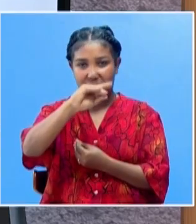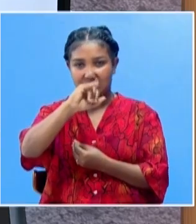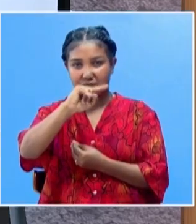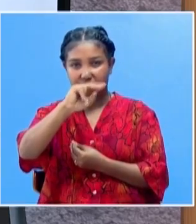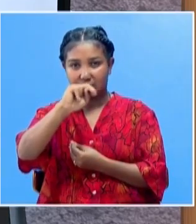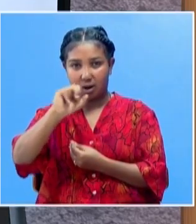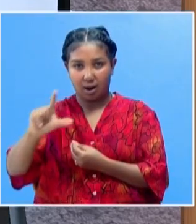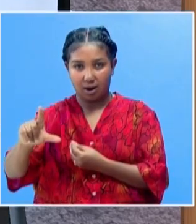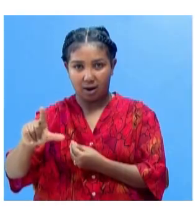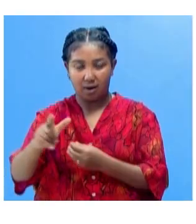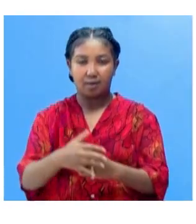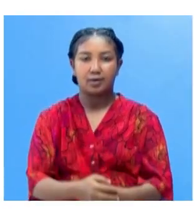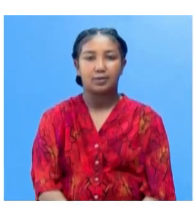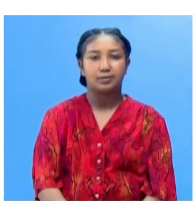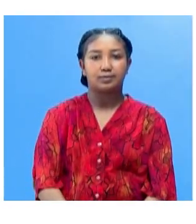conditionals are.